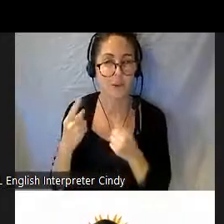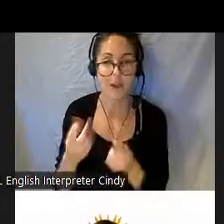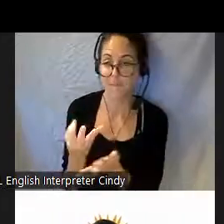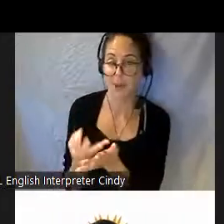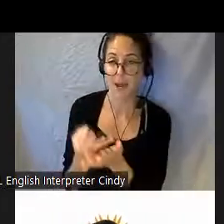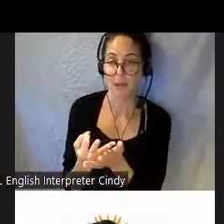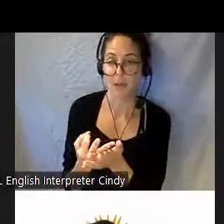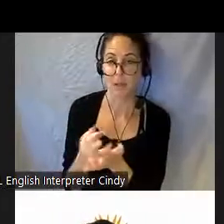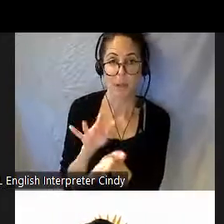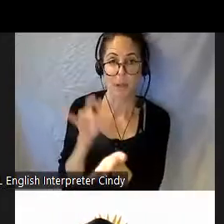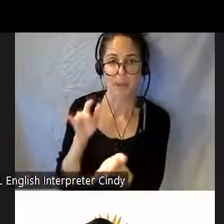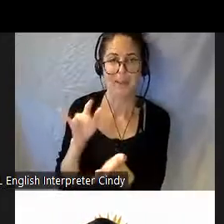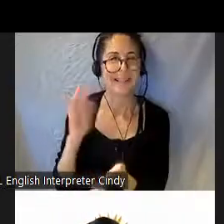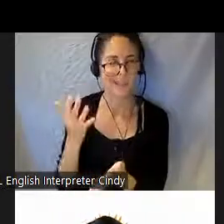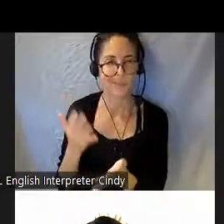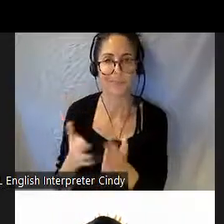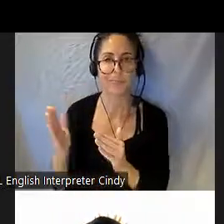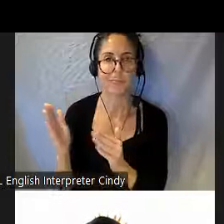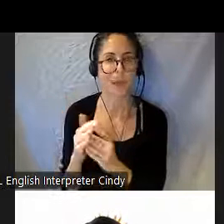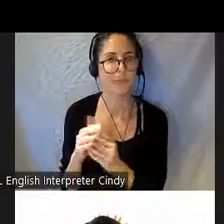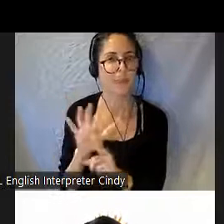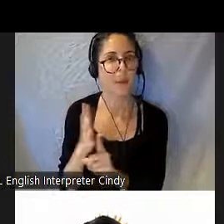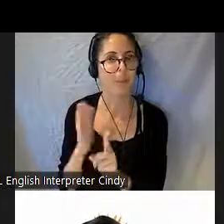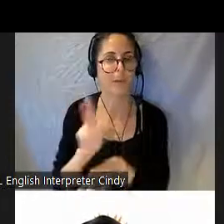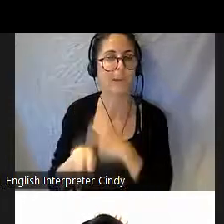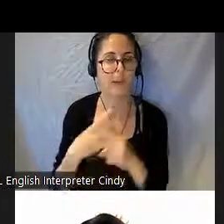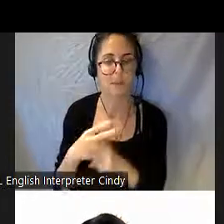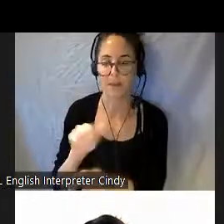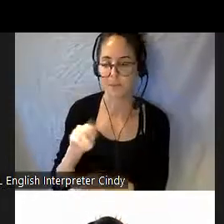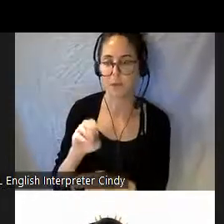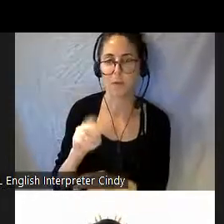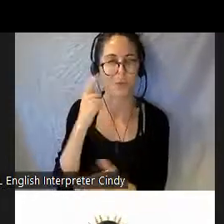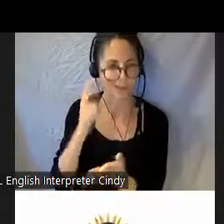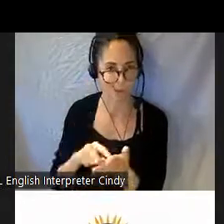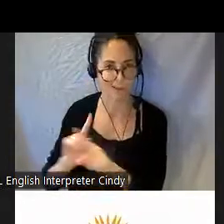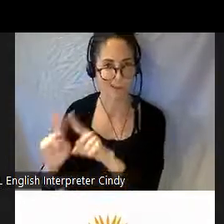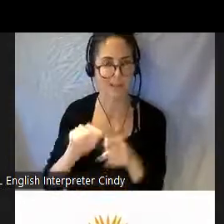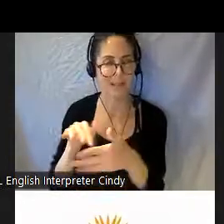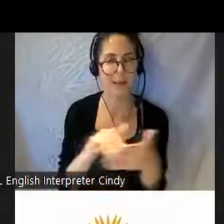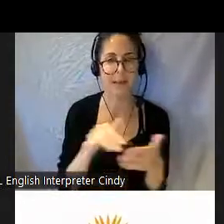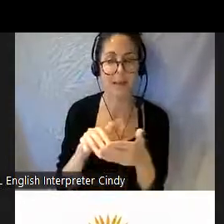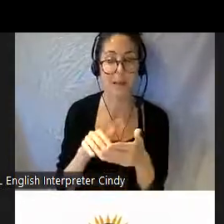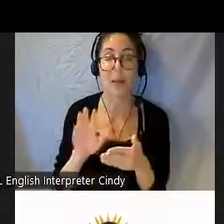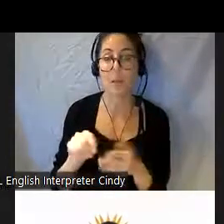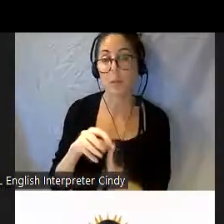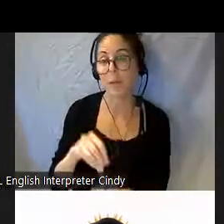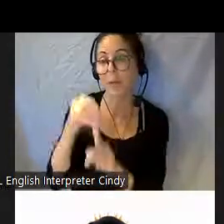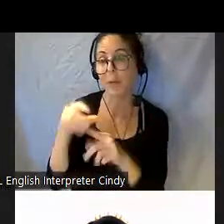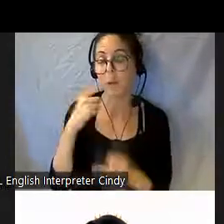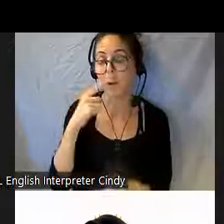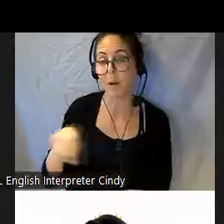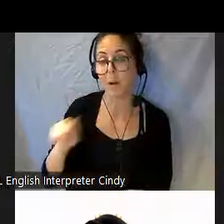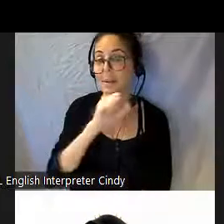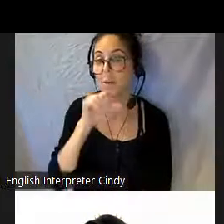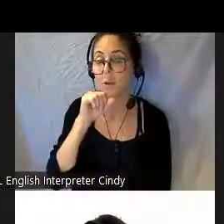be the most common form of elder abuse through many studies. What is unique to seniors experiencing economic abuse is